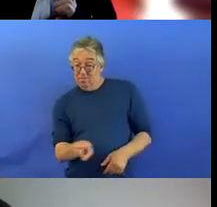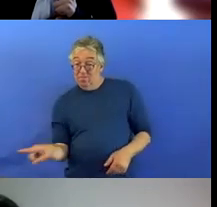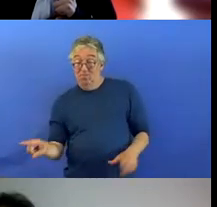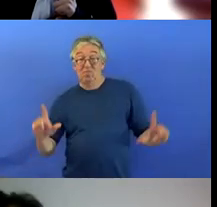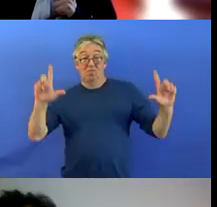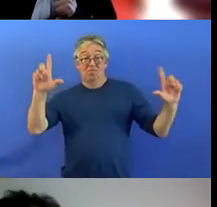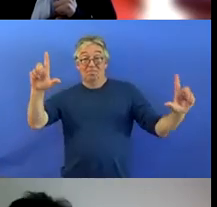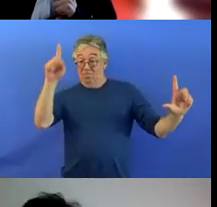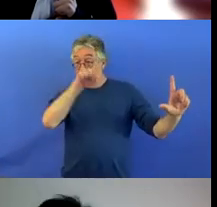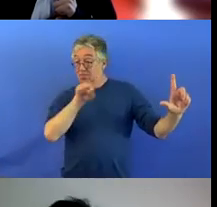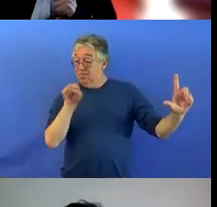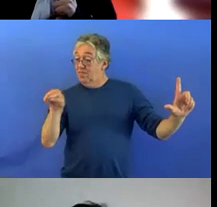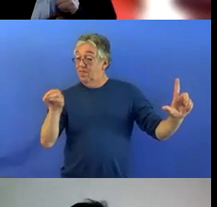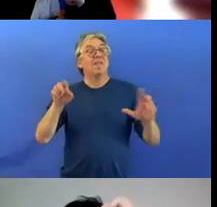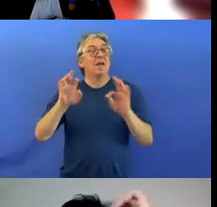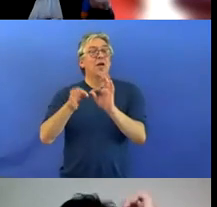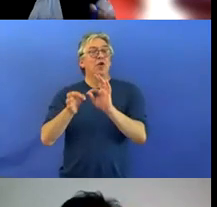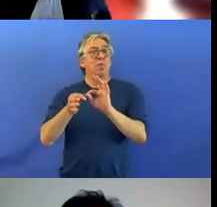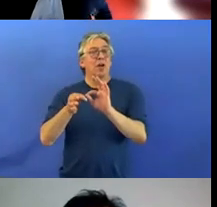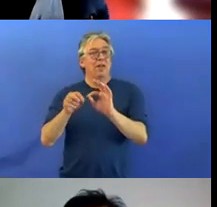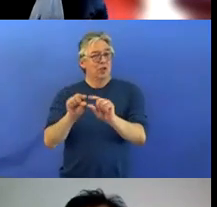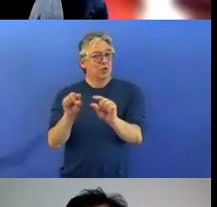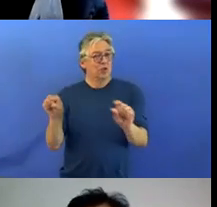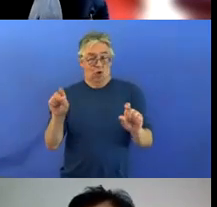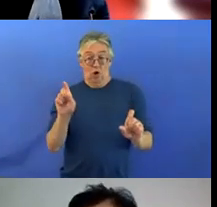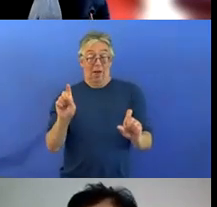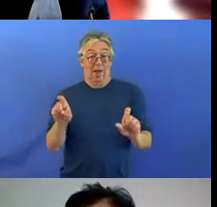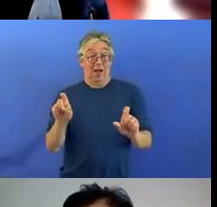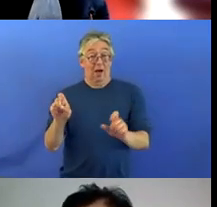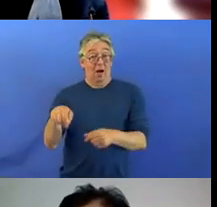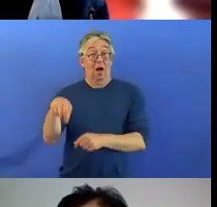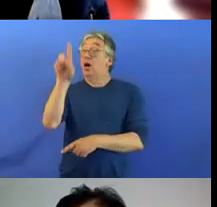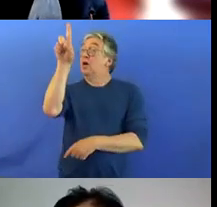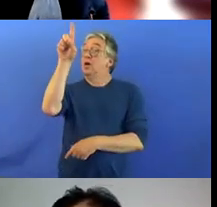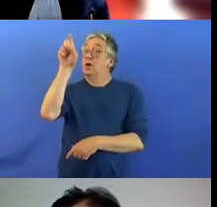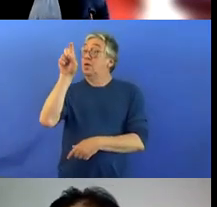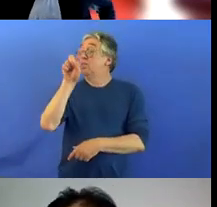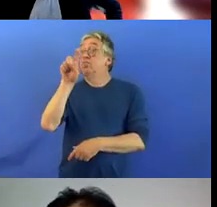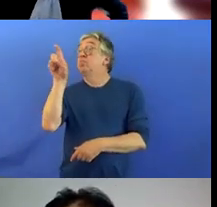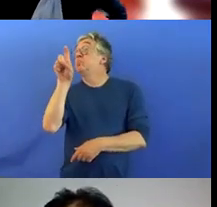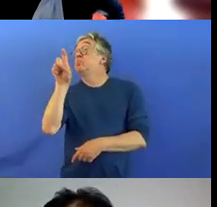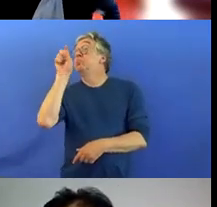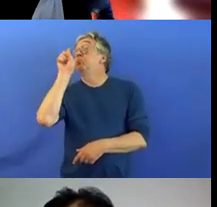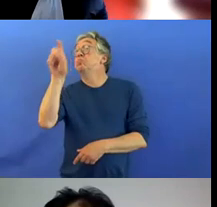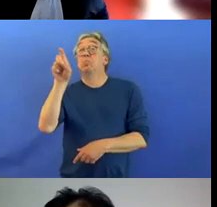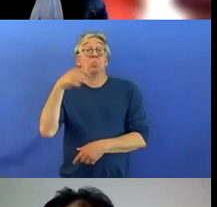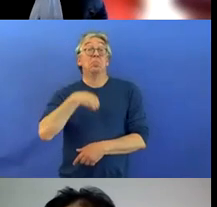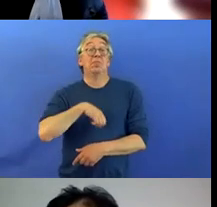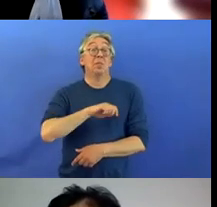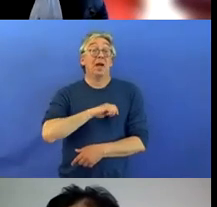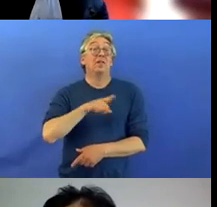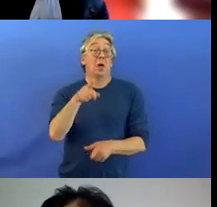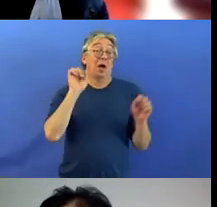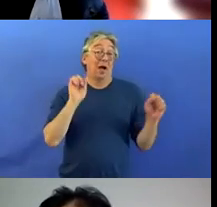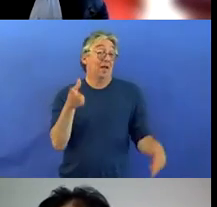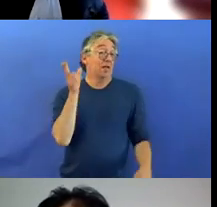your screen. There is a button interpretation, and you just need to click on Spanish. Other than